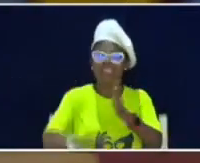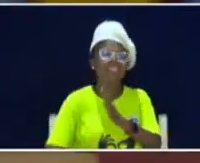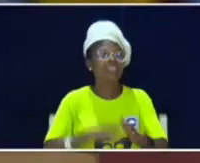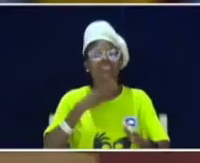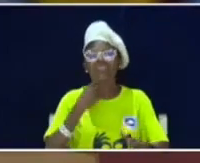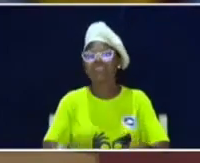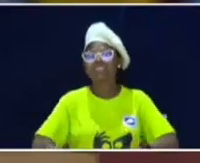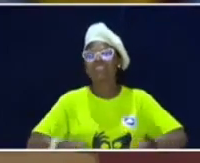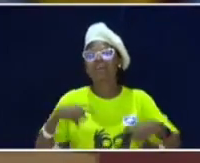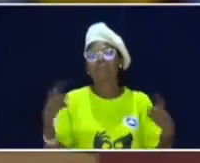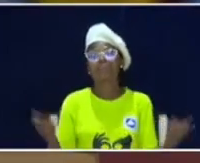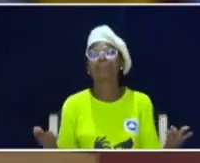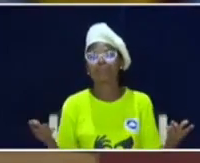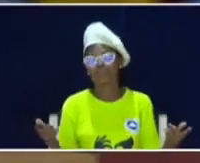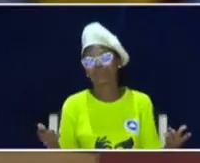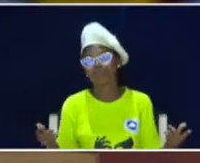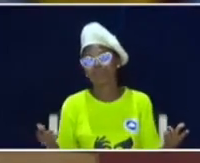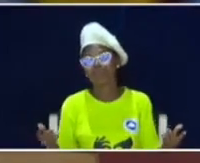brethren,